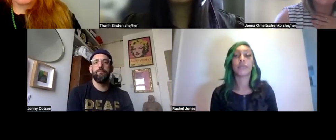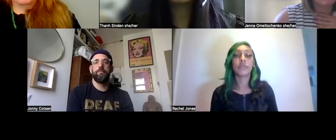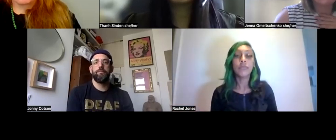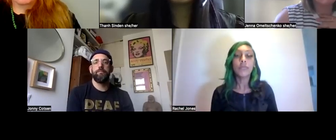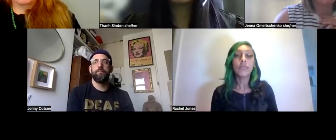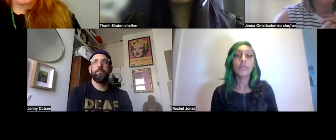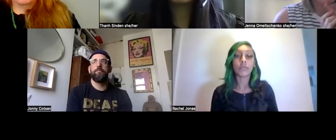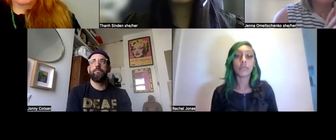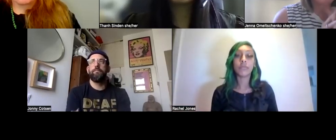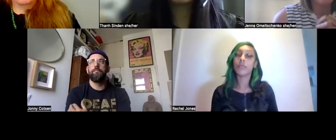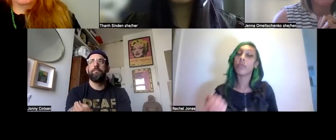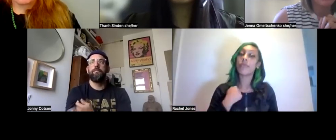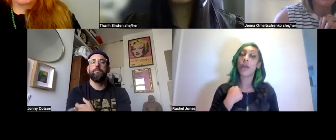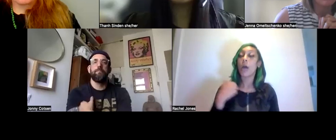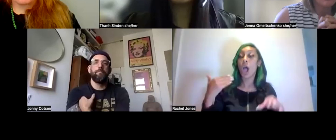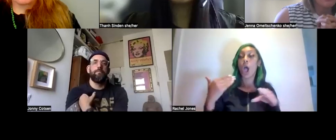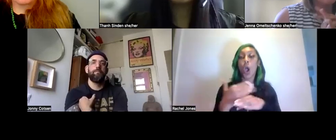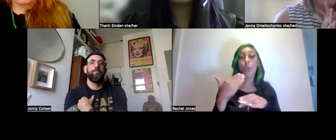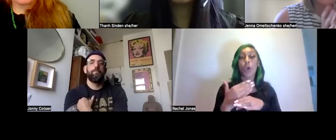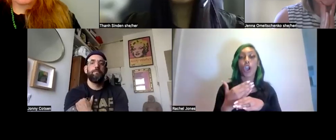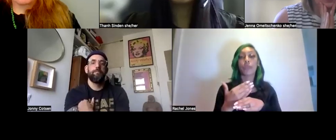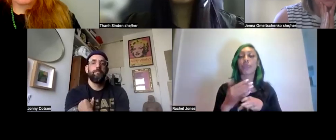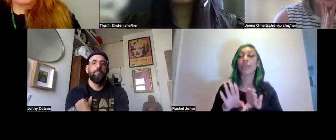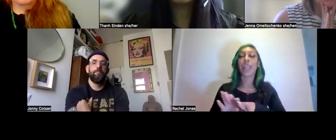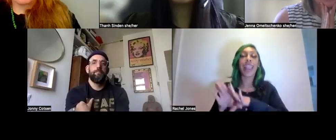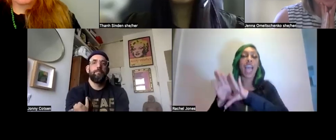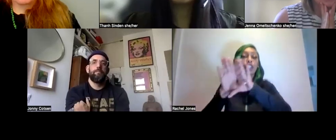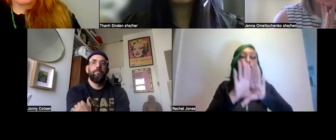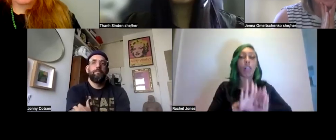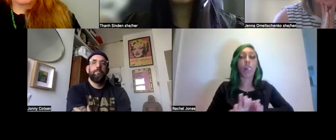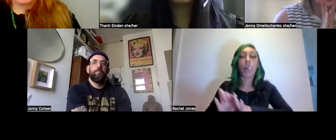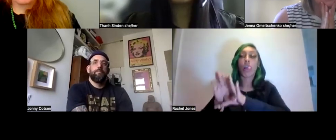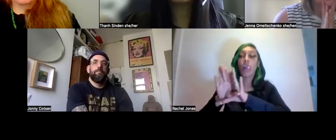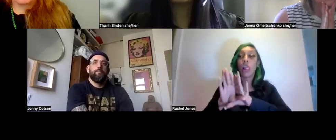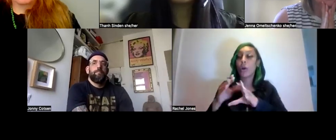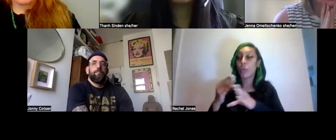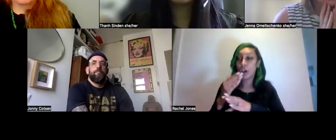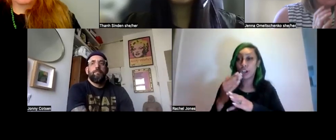I do is lead on a lot of our national work. And I guess what I'm interested in